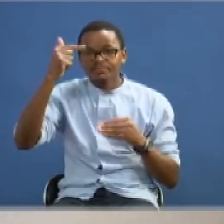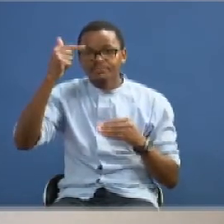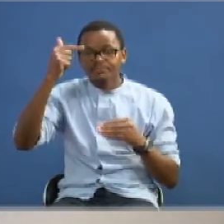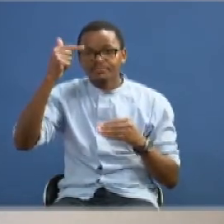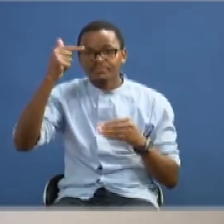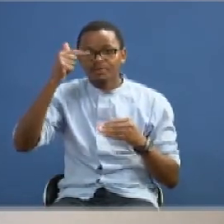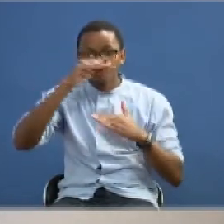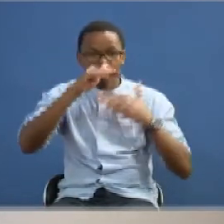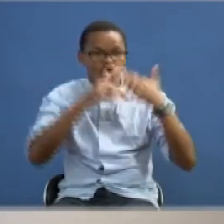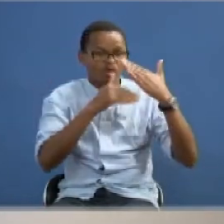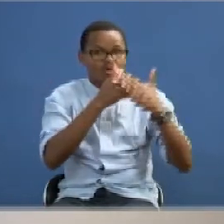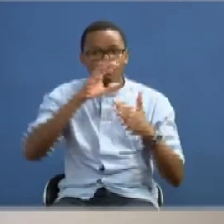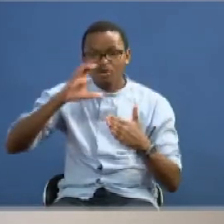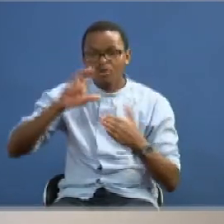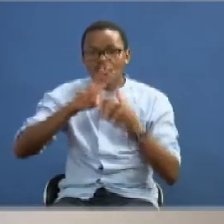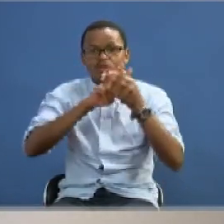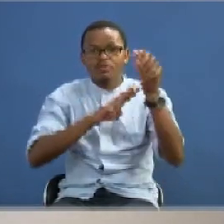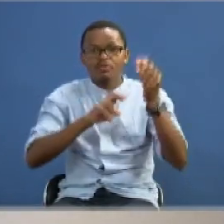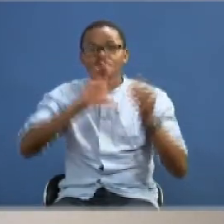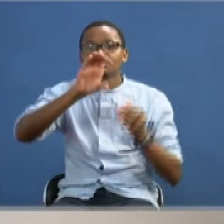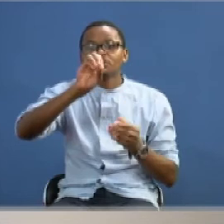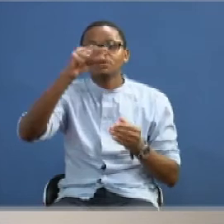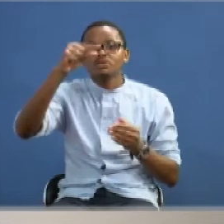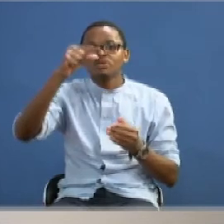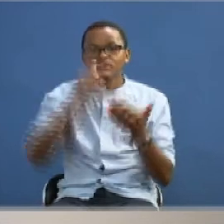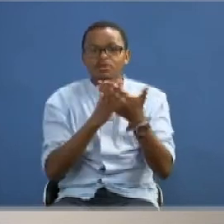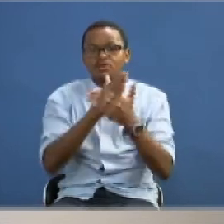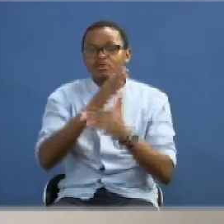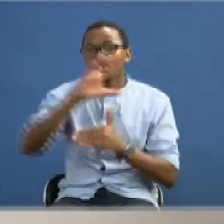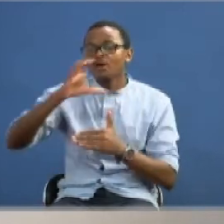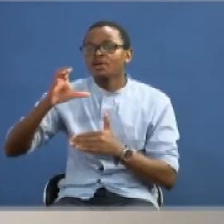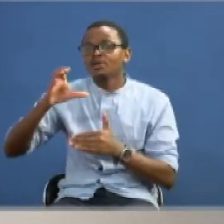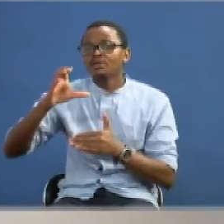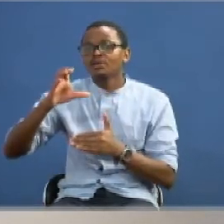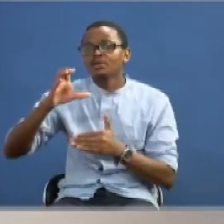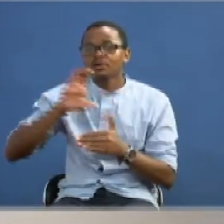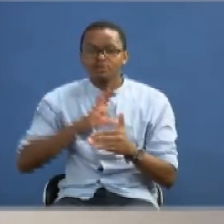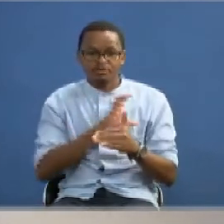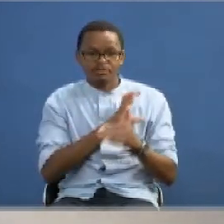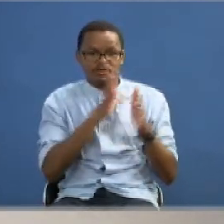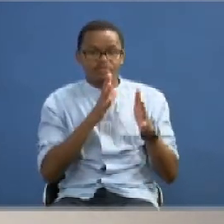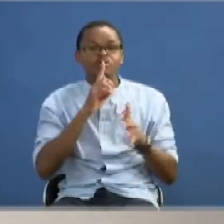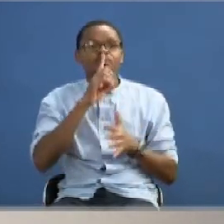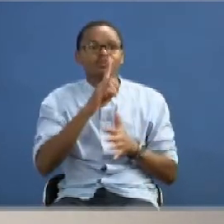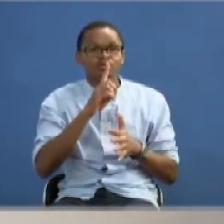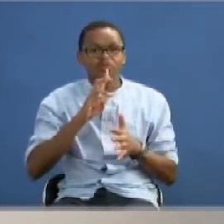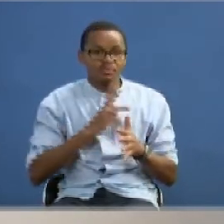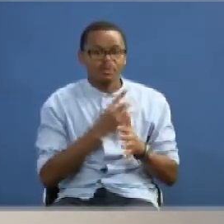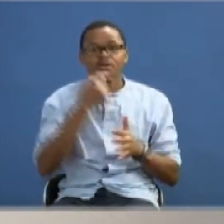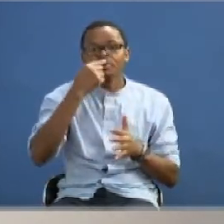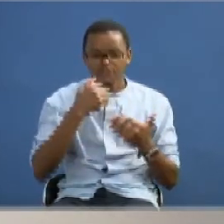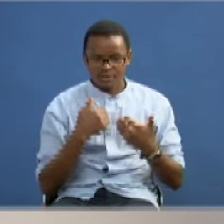for every county through both the COG and through the county commissioner. So we would